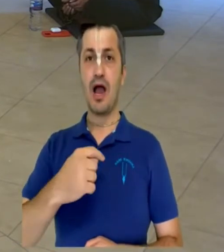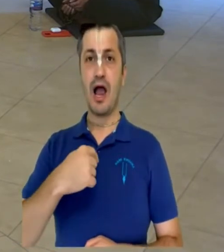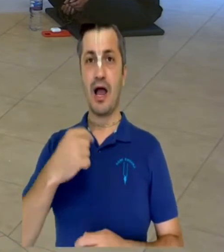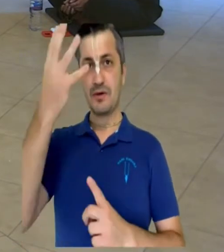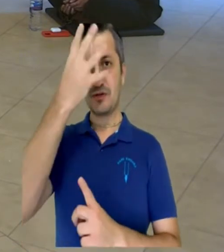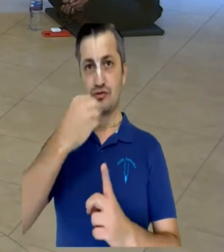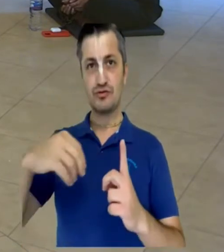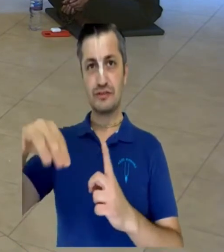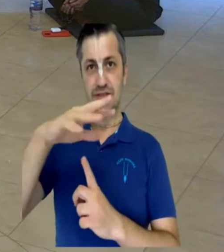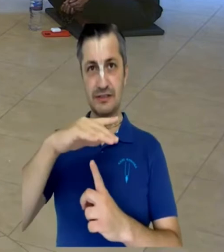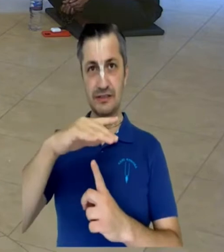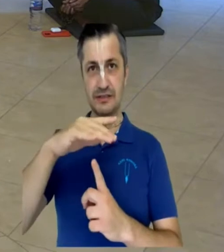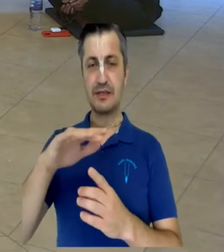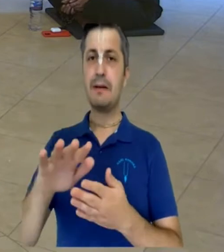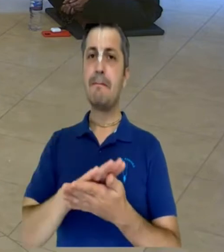beyond both the fallible